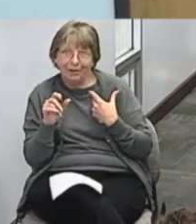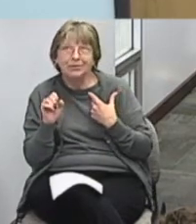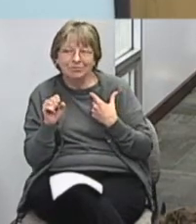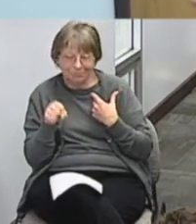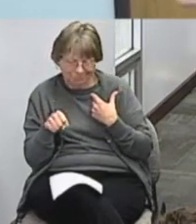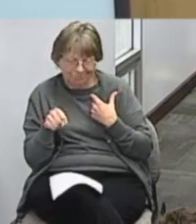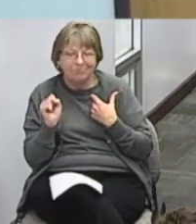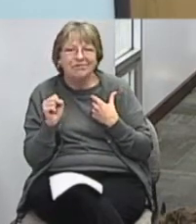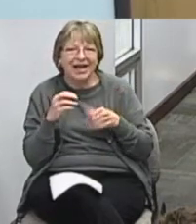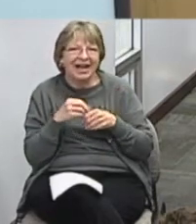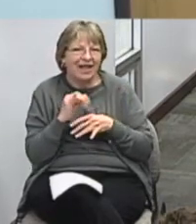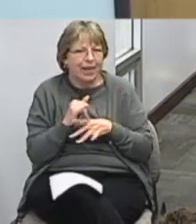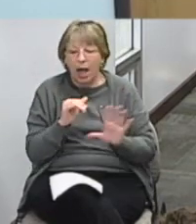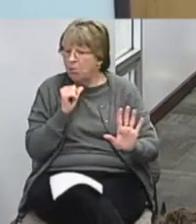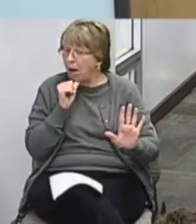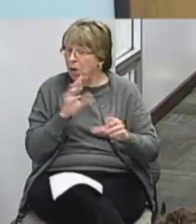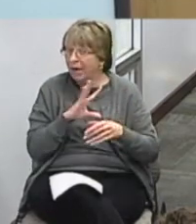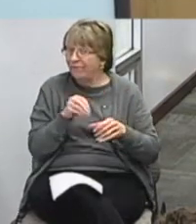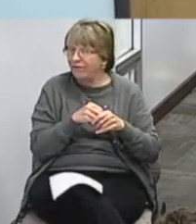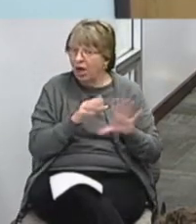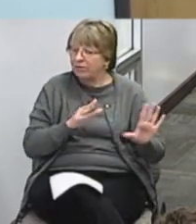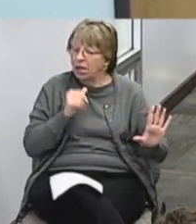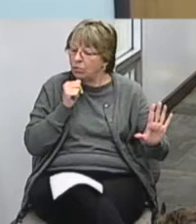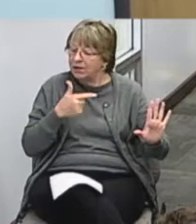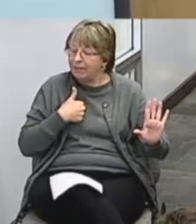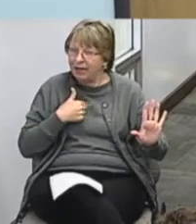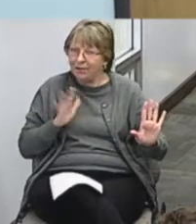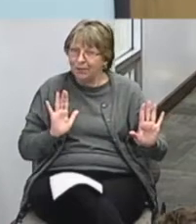design. I had nothing to do with it. That wasn't me.